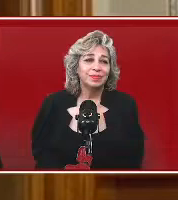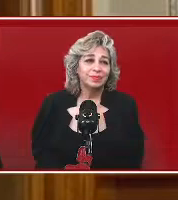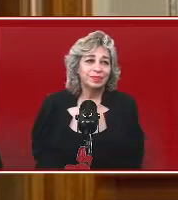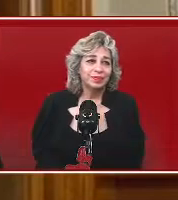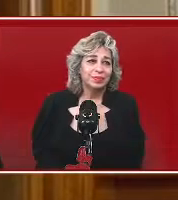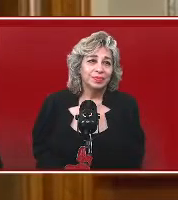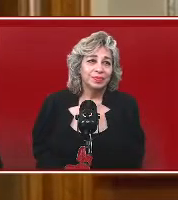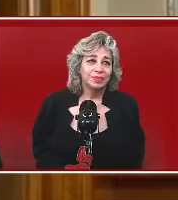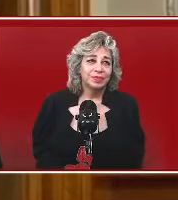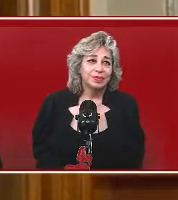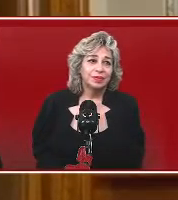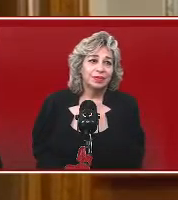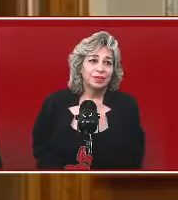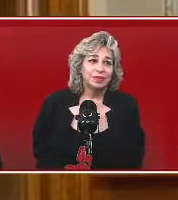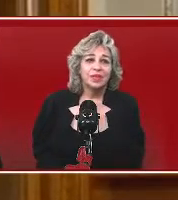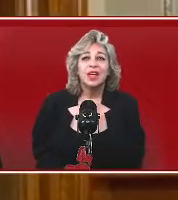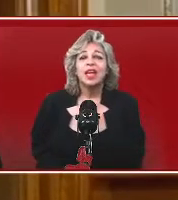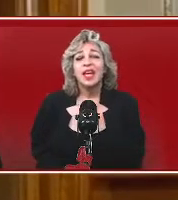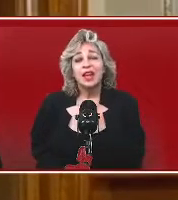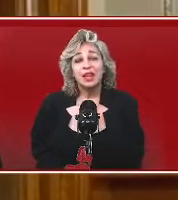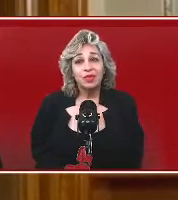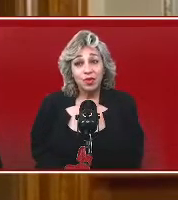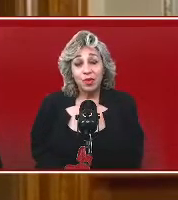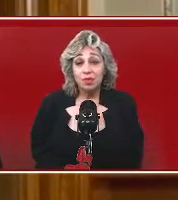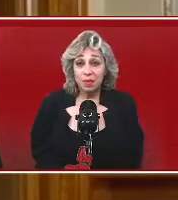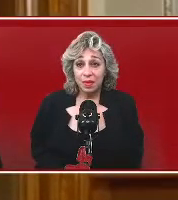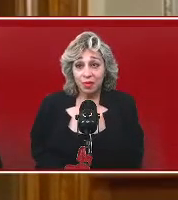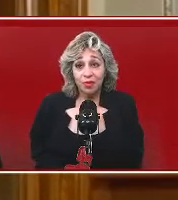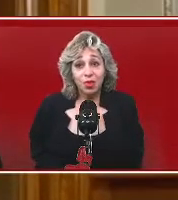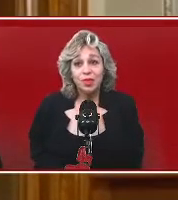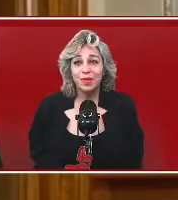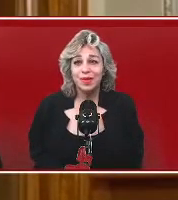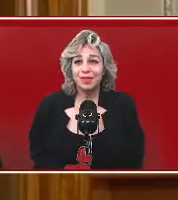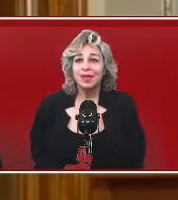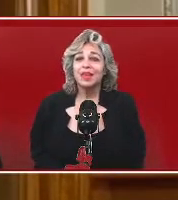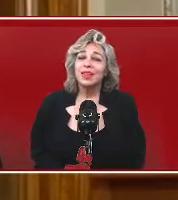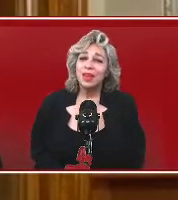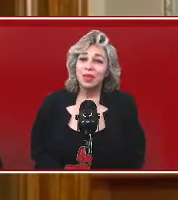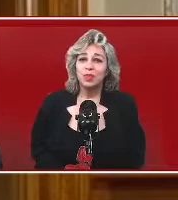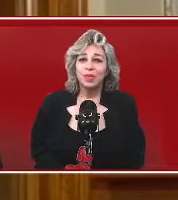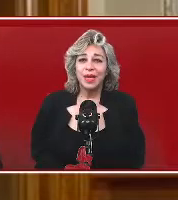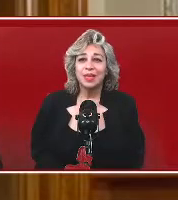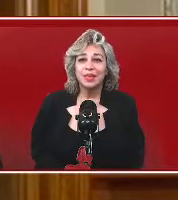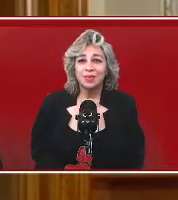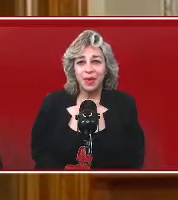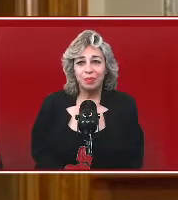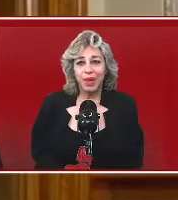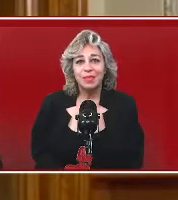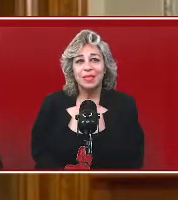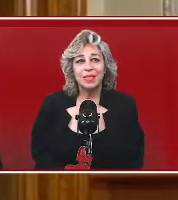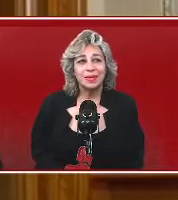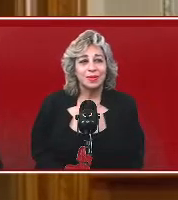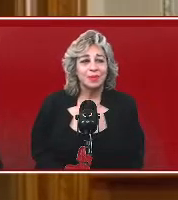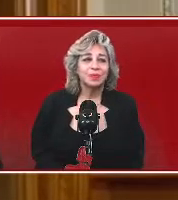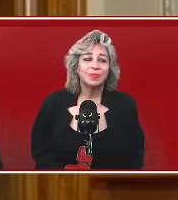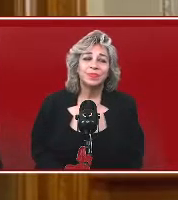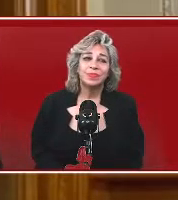Hasta el 4º mes van a empezar a abonar. And on the fourth month, they will begin to make